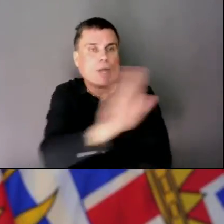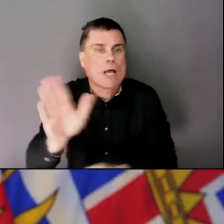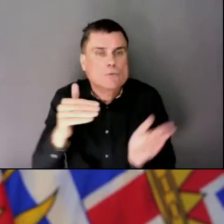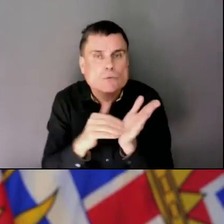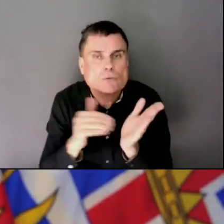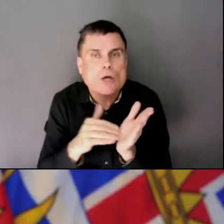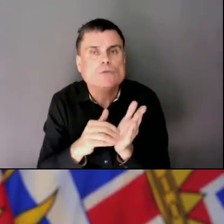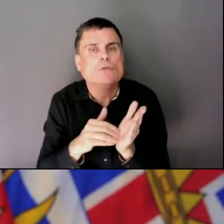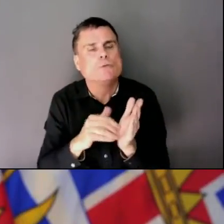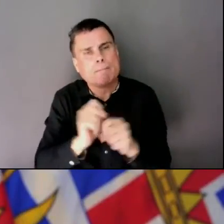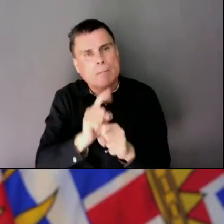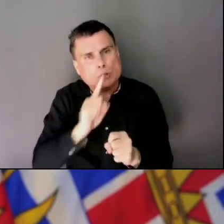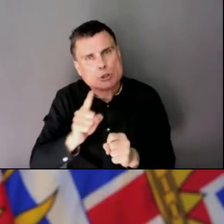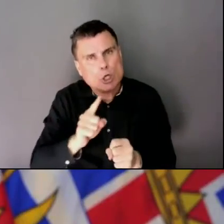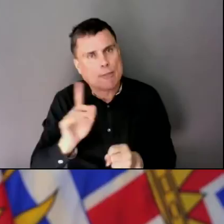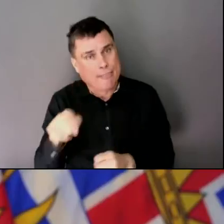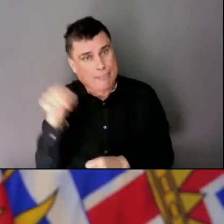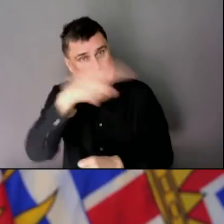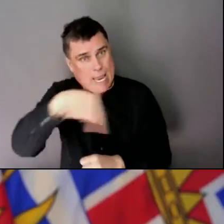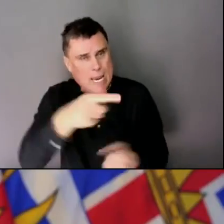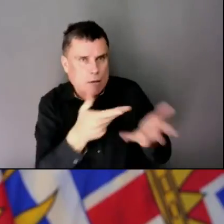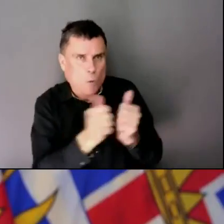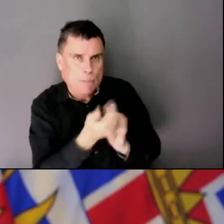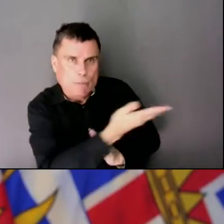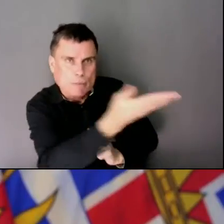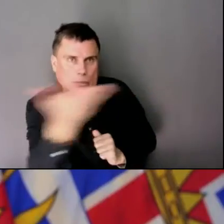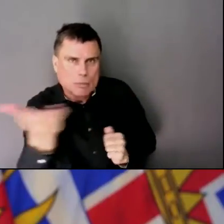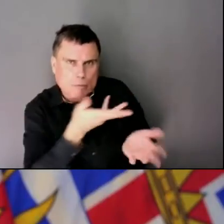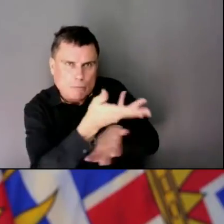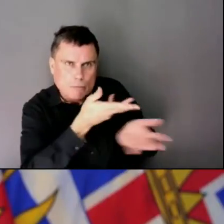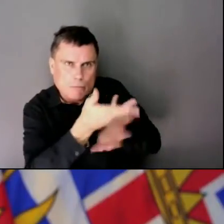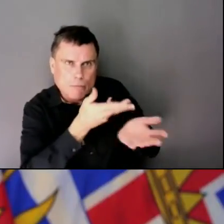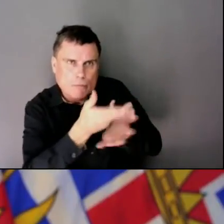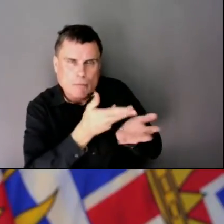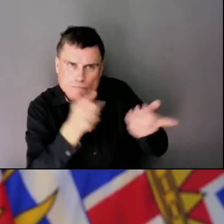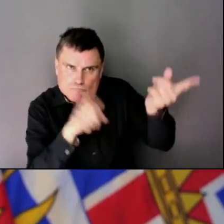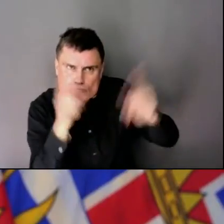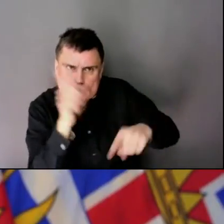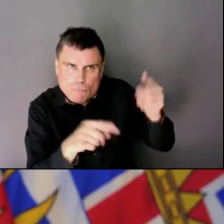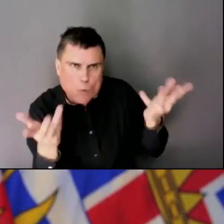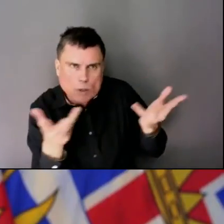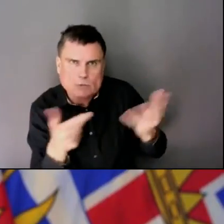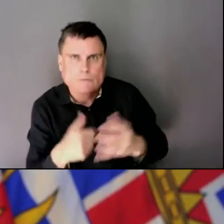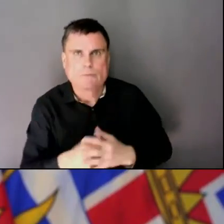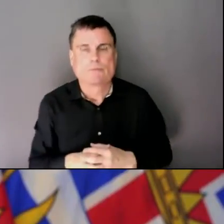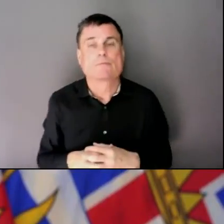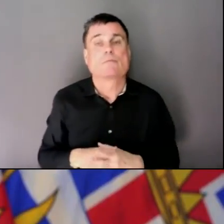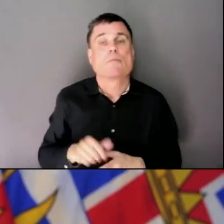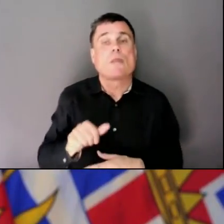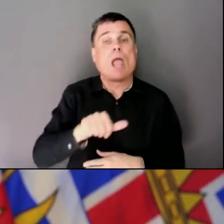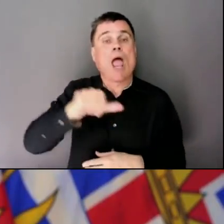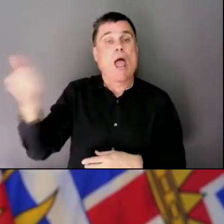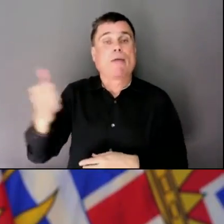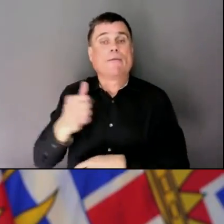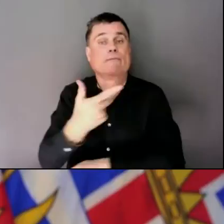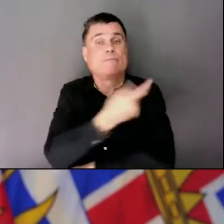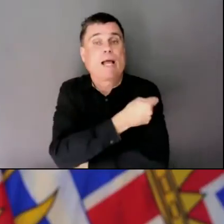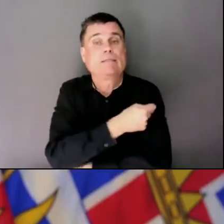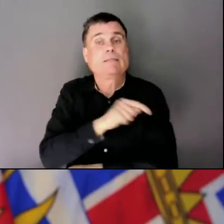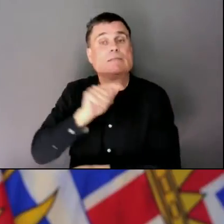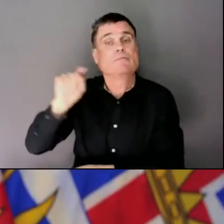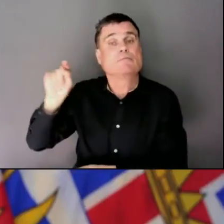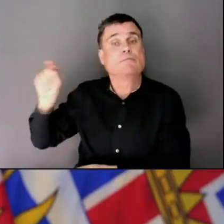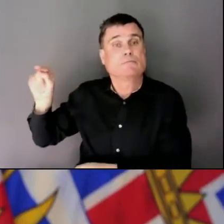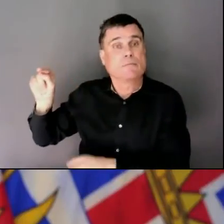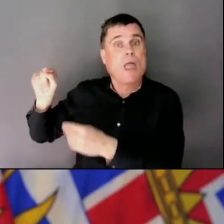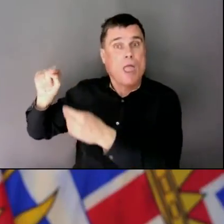important conversations can be had. And of course, if newer vaccines become available that are more traditional, then that we